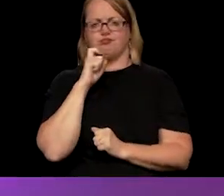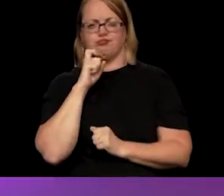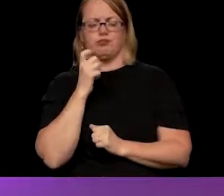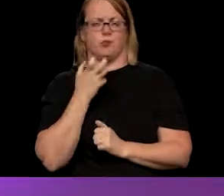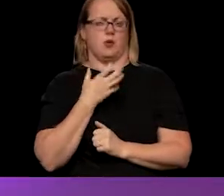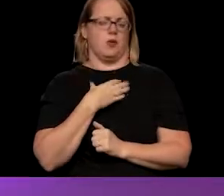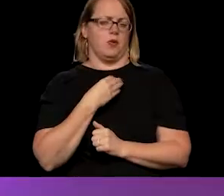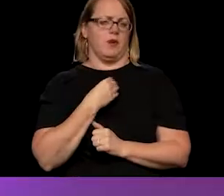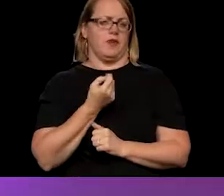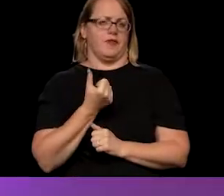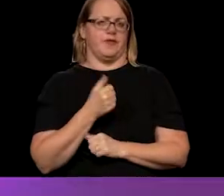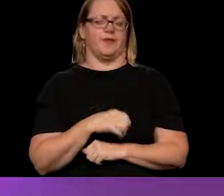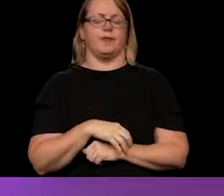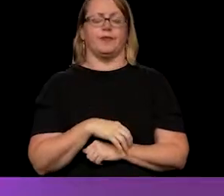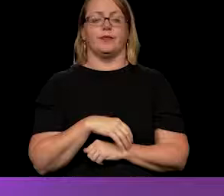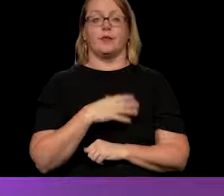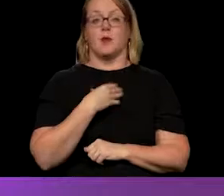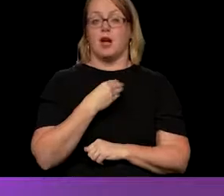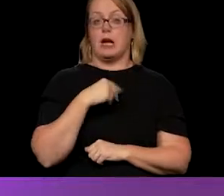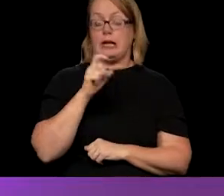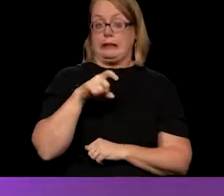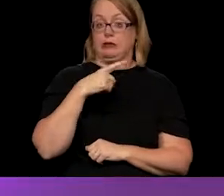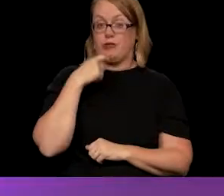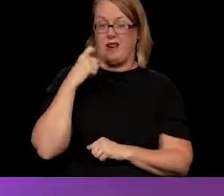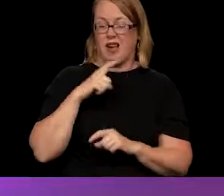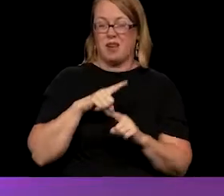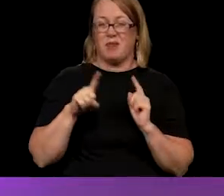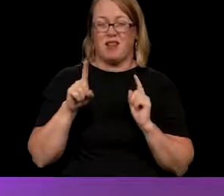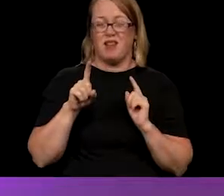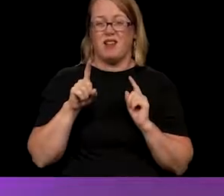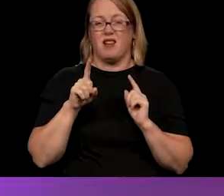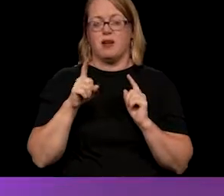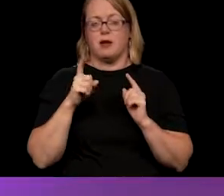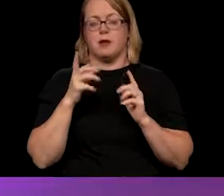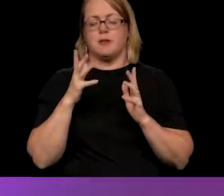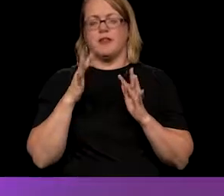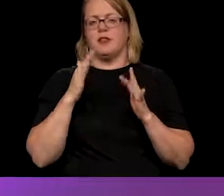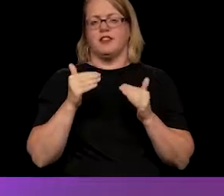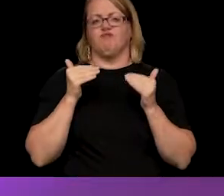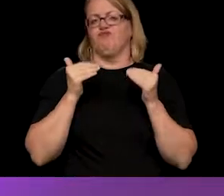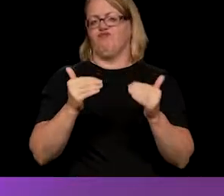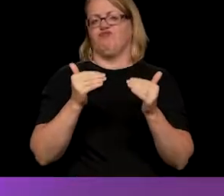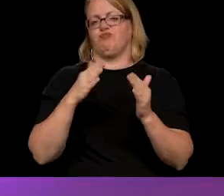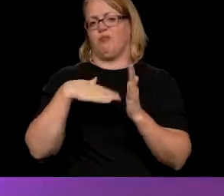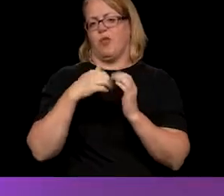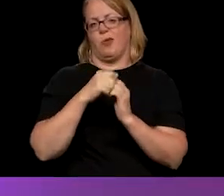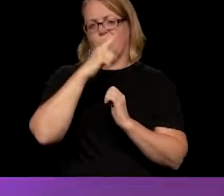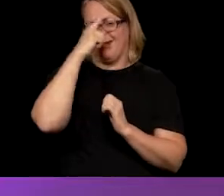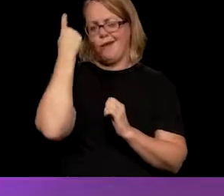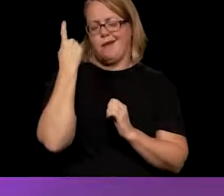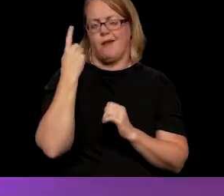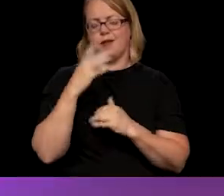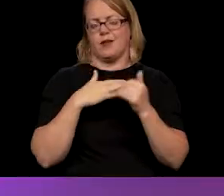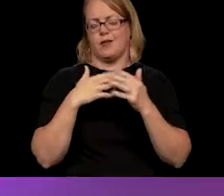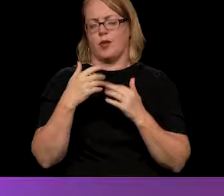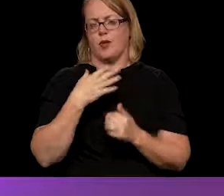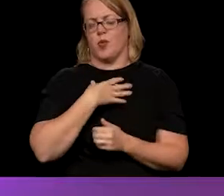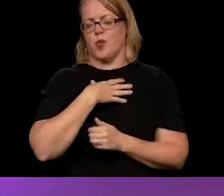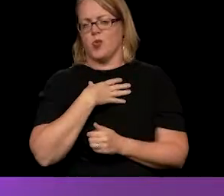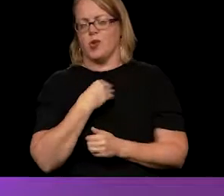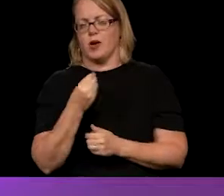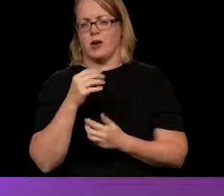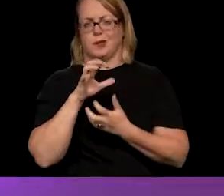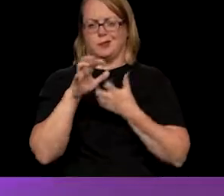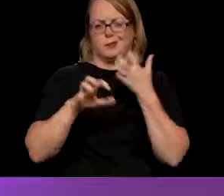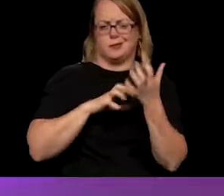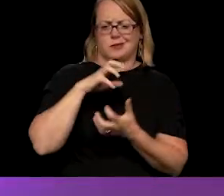So I'm just going to clean that brother brush a little bit. Some people prefer to use that little baby brush, but